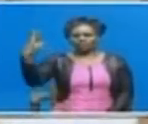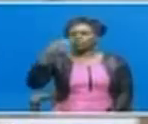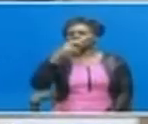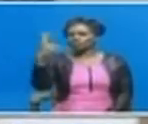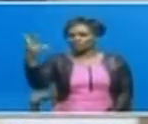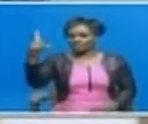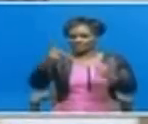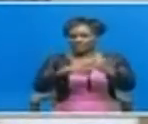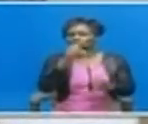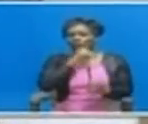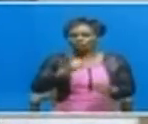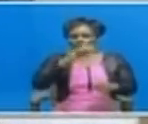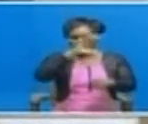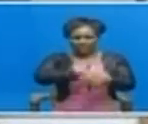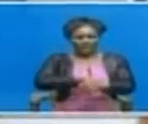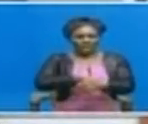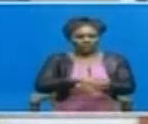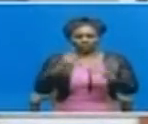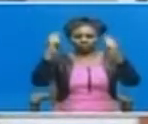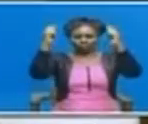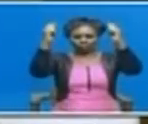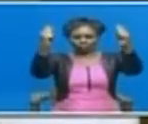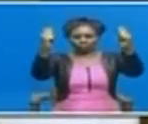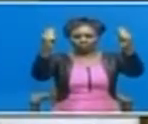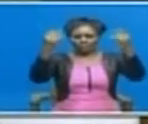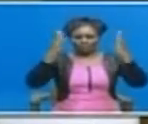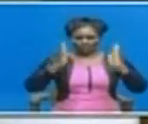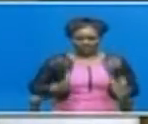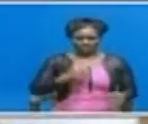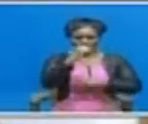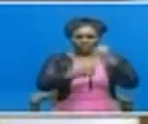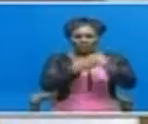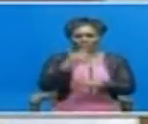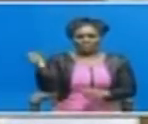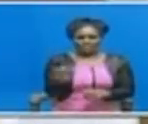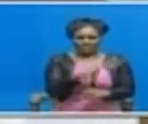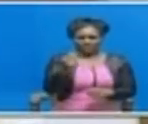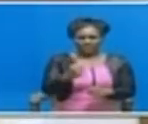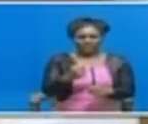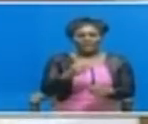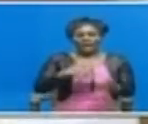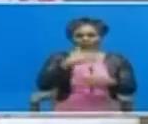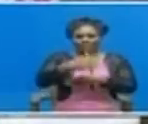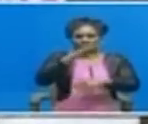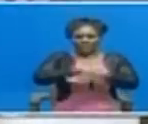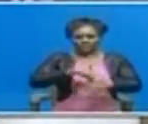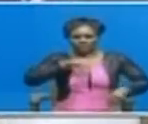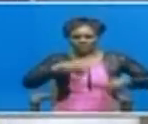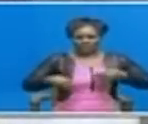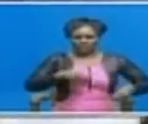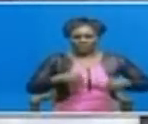26-year-old Nikhil Sachania walked away with the much coveted Motorsports Personality of the Year 6 months after bagging the Disability Award at the SOYA